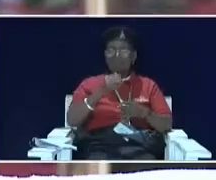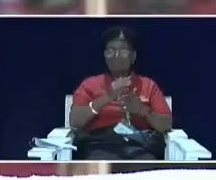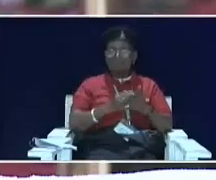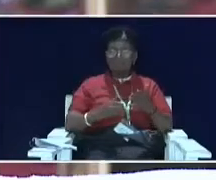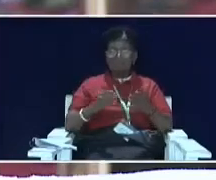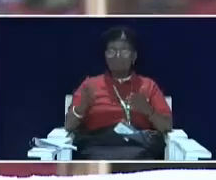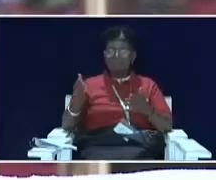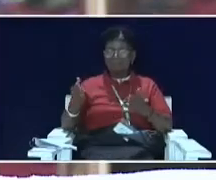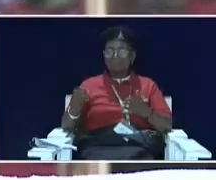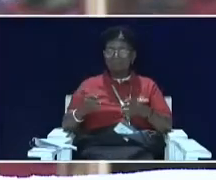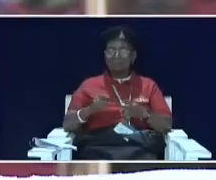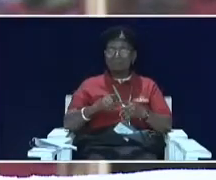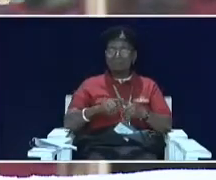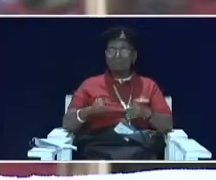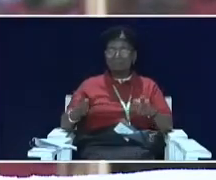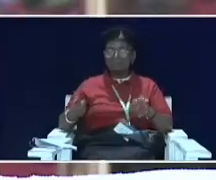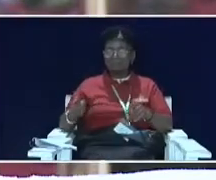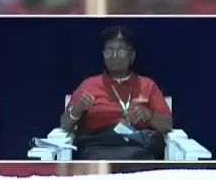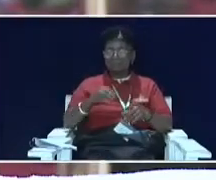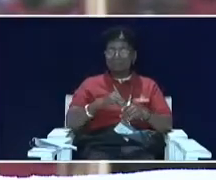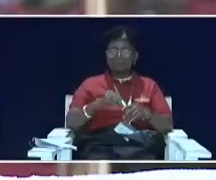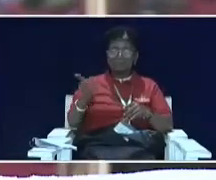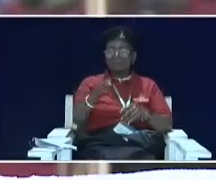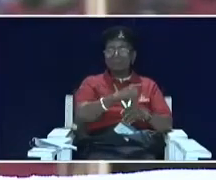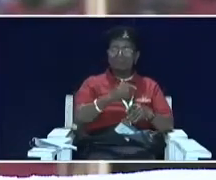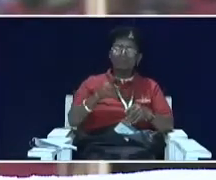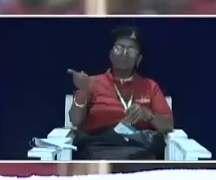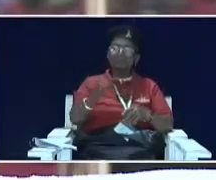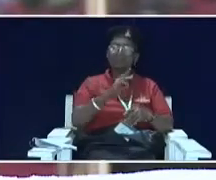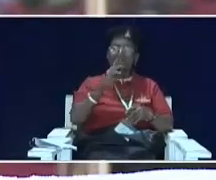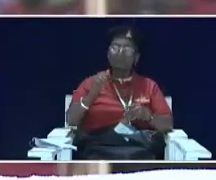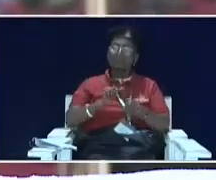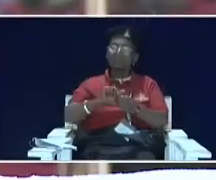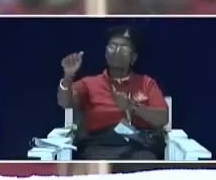You are far, far greater than you are now.